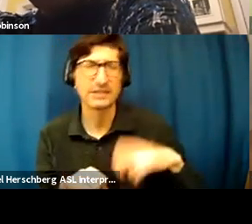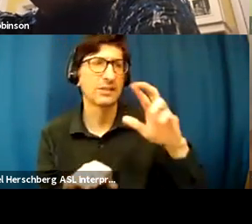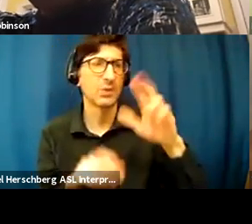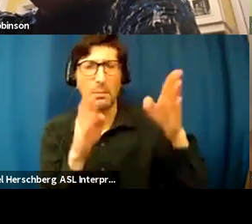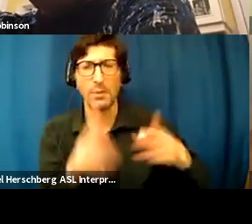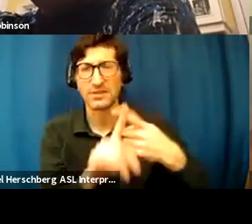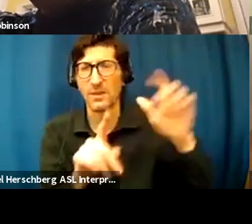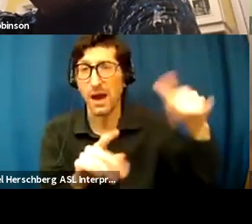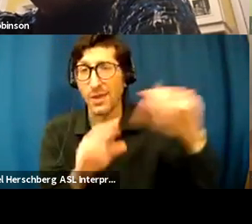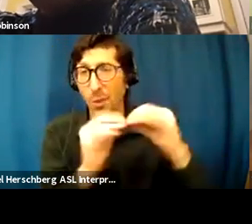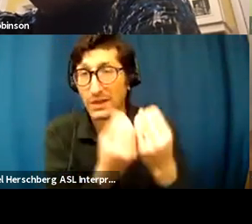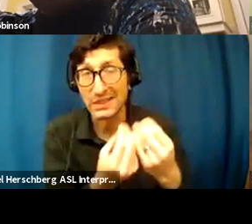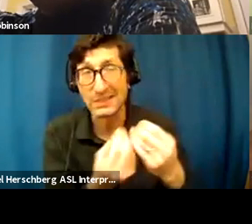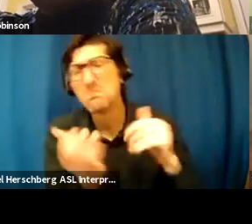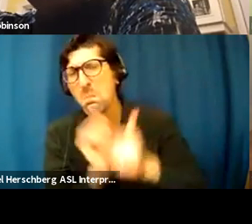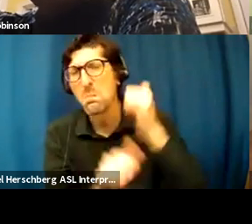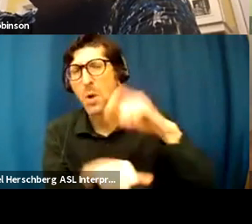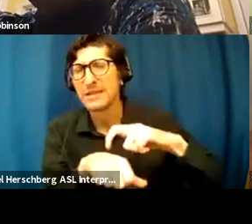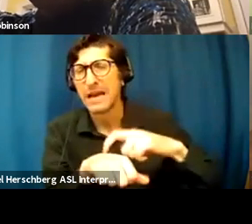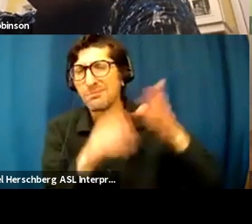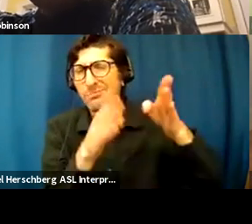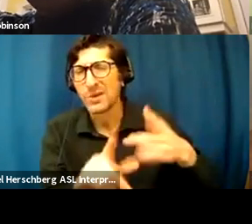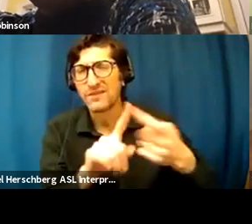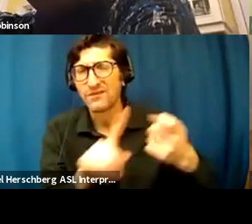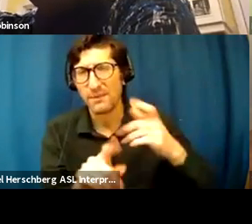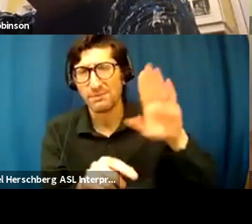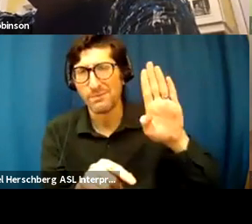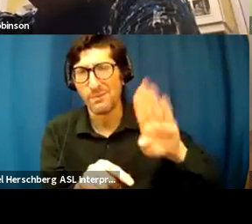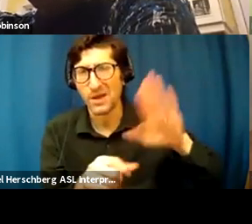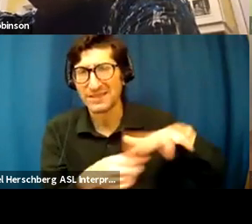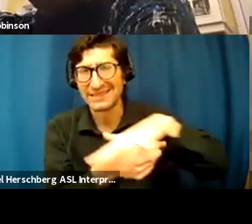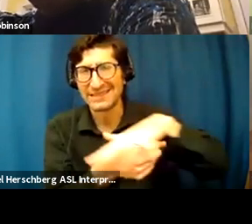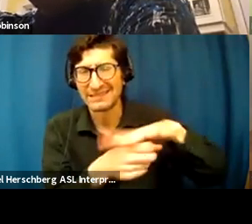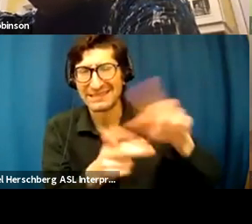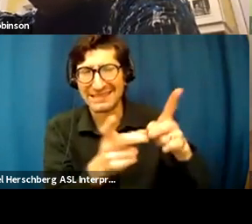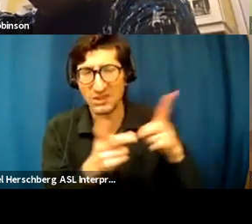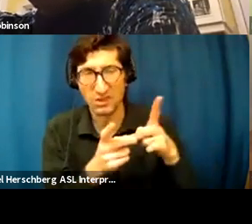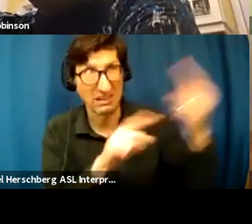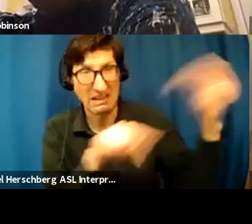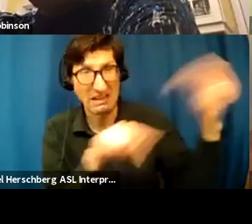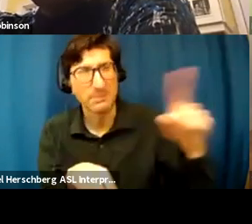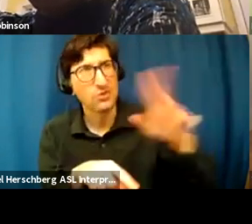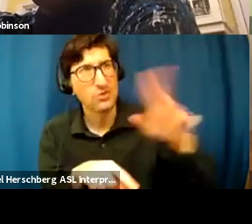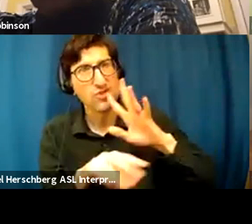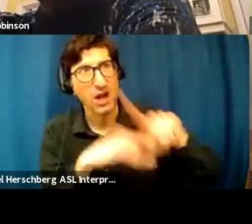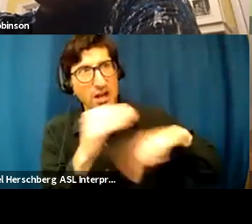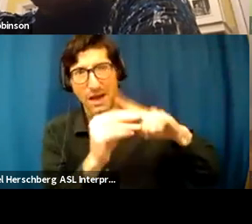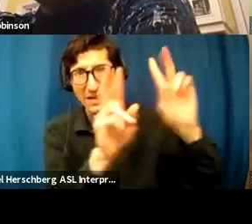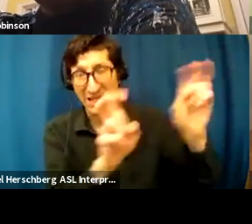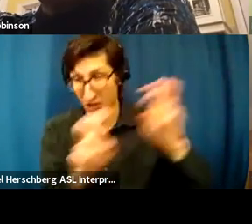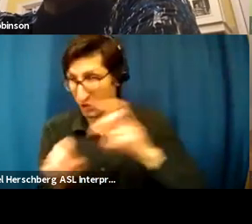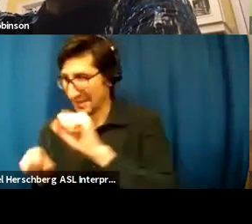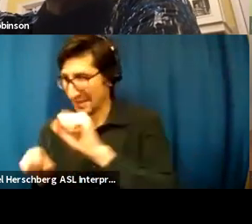good like 60% of the time, it's someone from the district who comes and gives us a report on anything that a subcommittee is working on. So that's